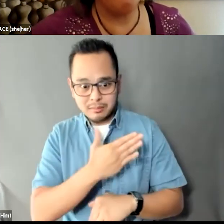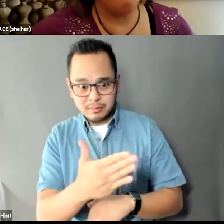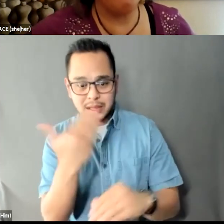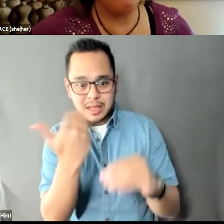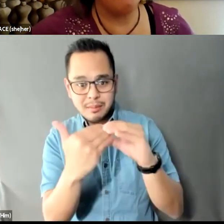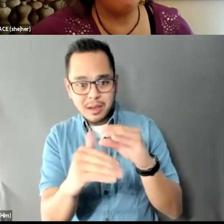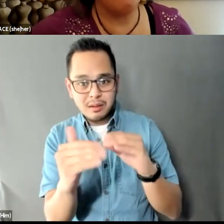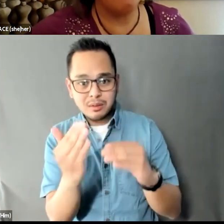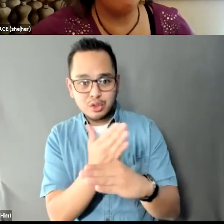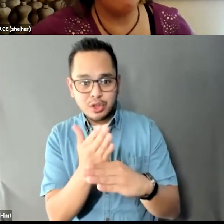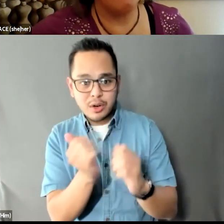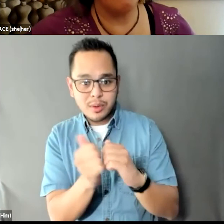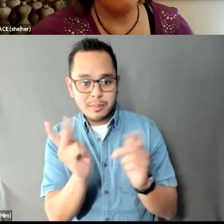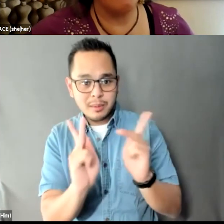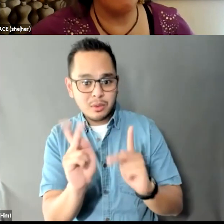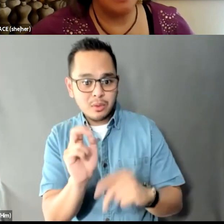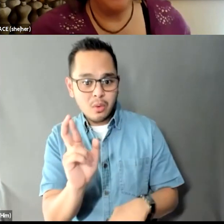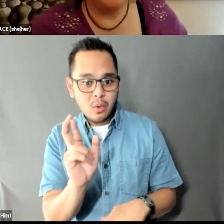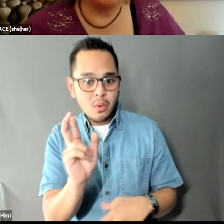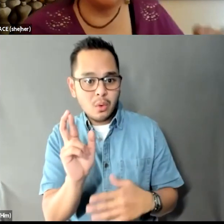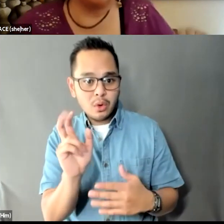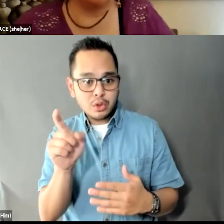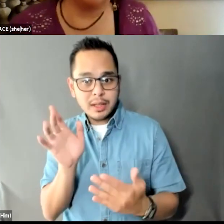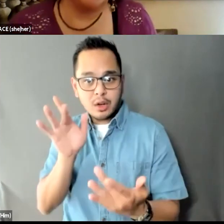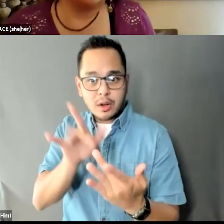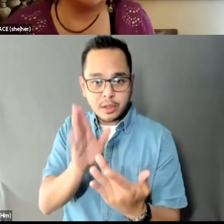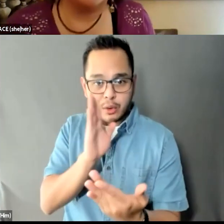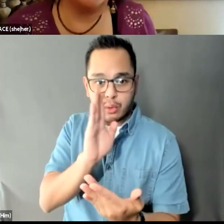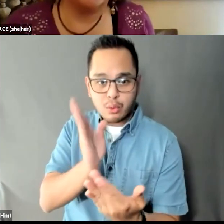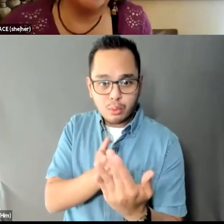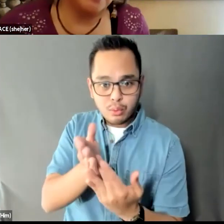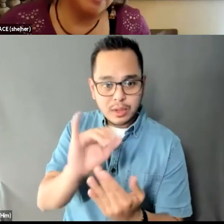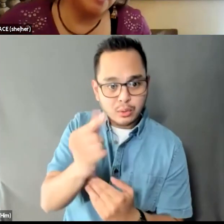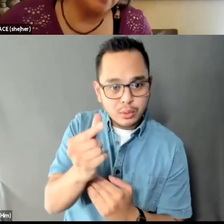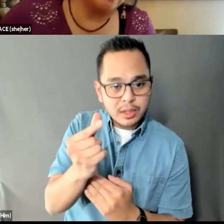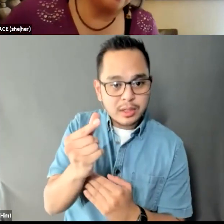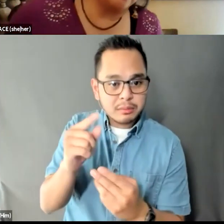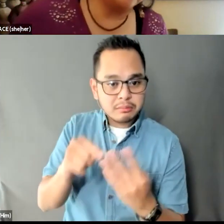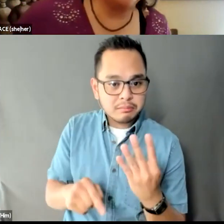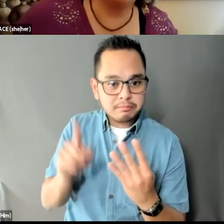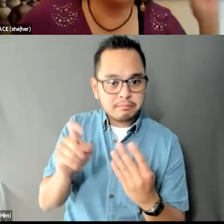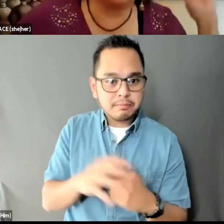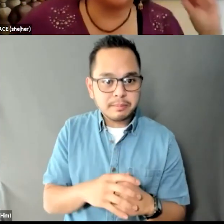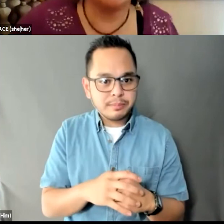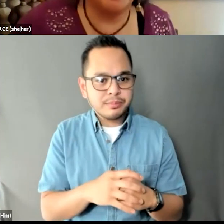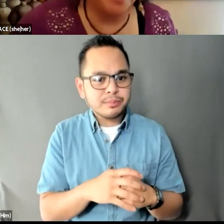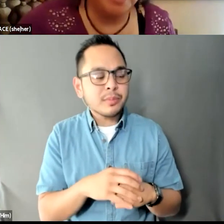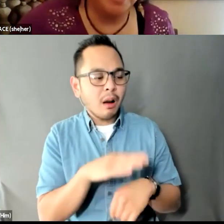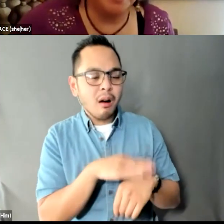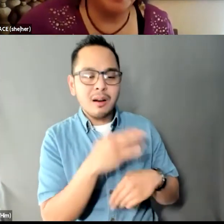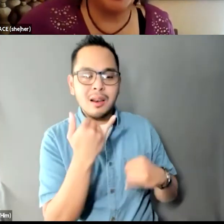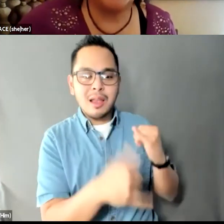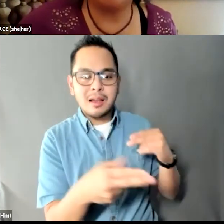address with folks, or should they contact you through the Instagram handles that you shared? It's on the last